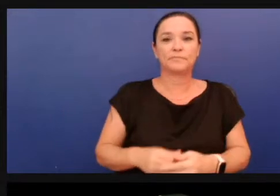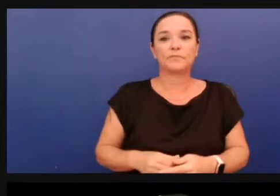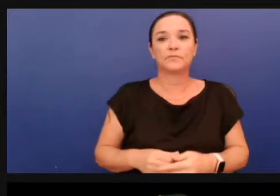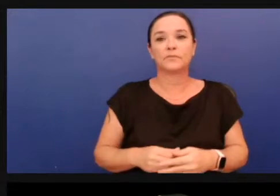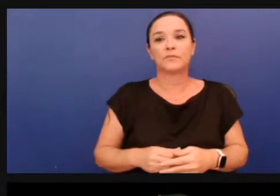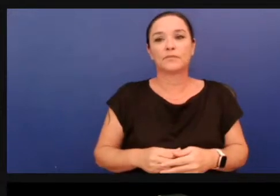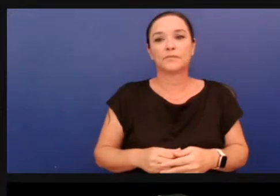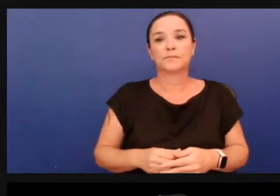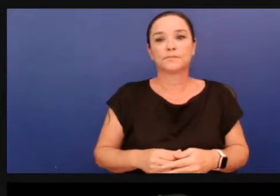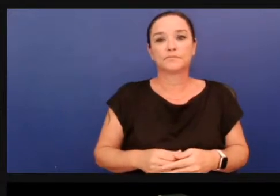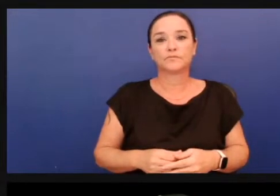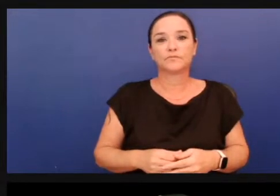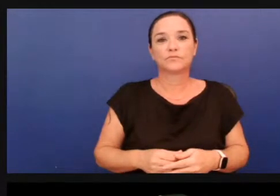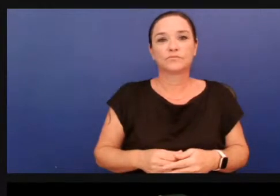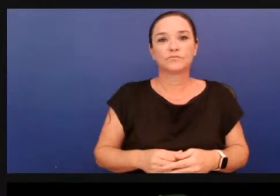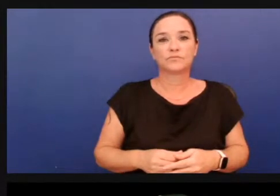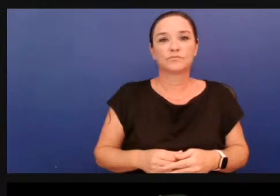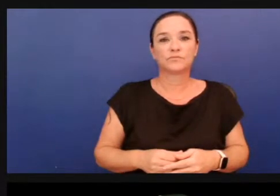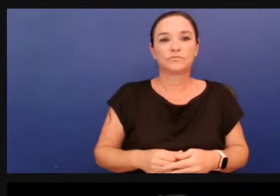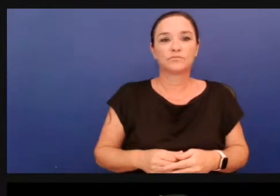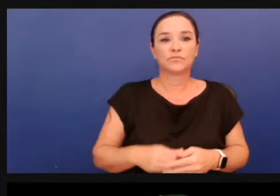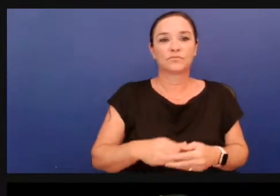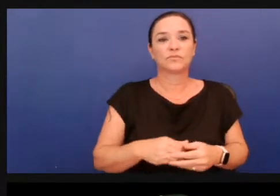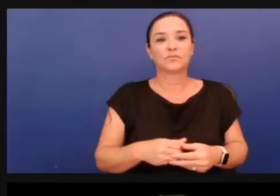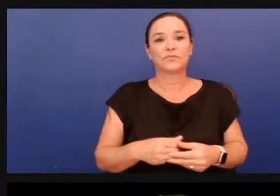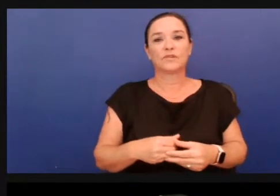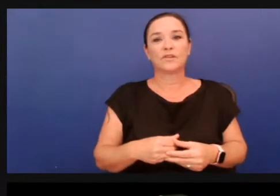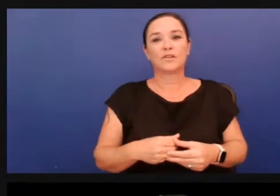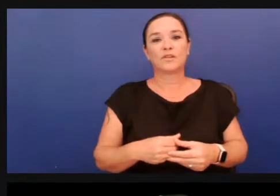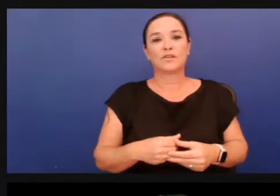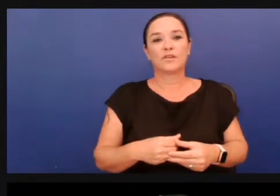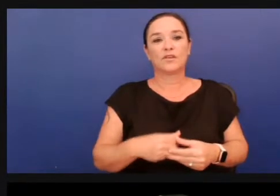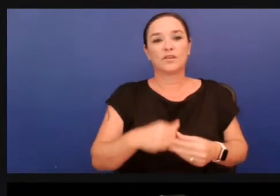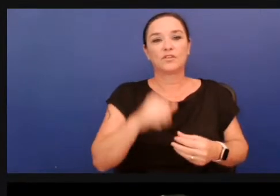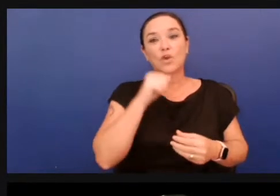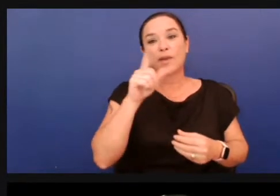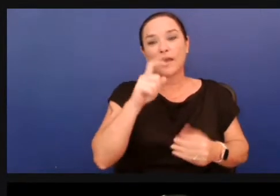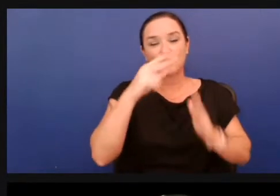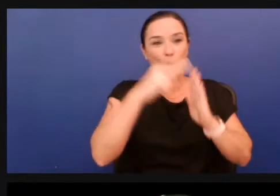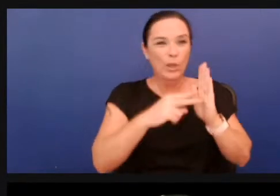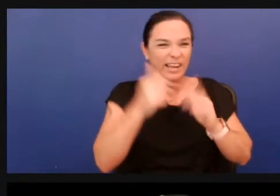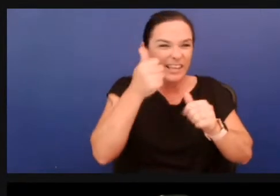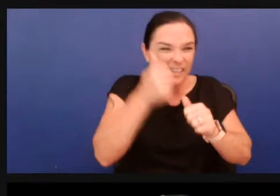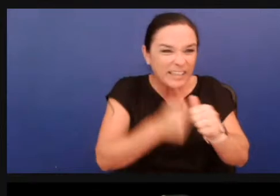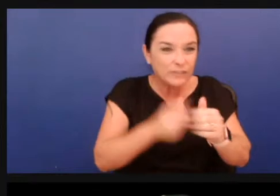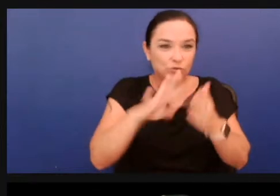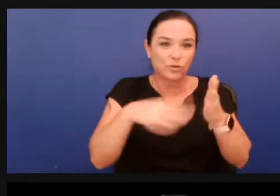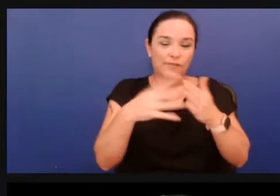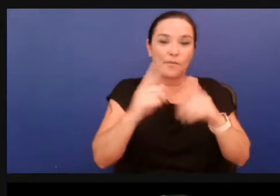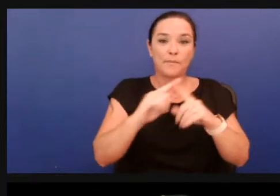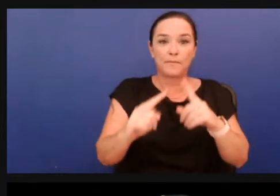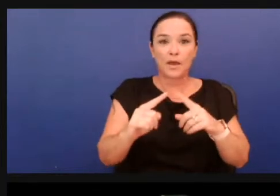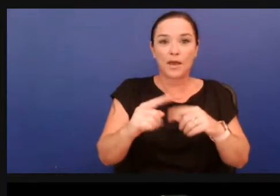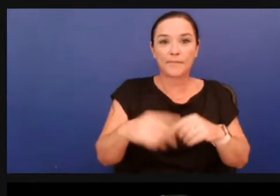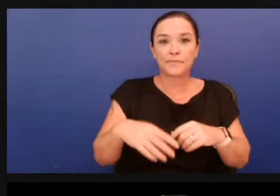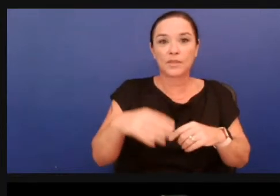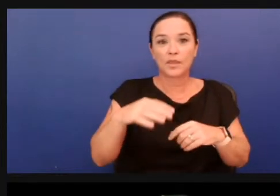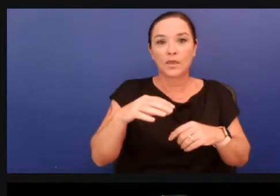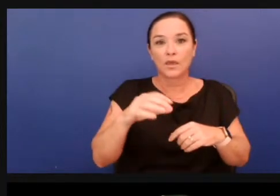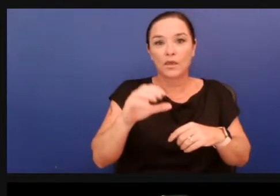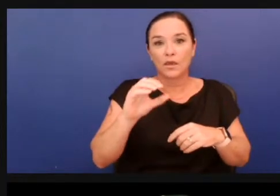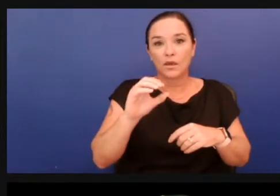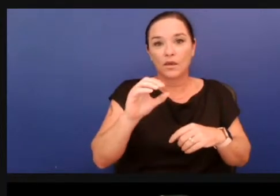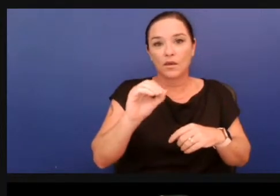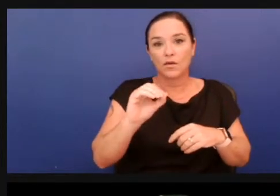don't have to read every single measure of the scale of this coming forward, but Kilauea also got shoved